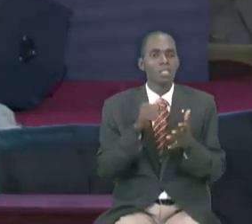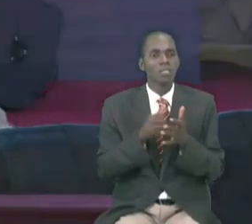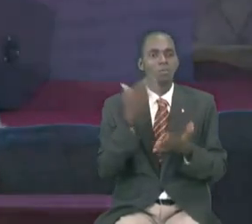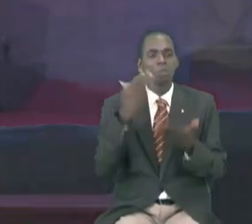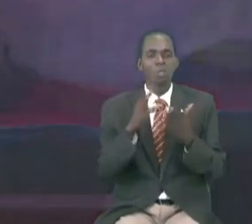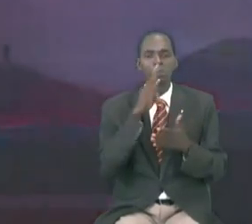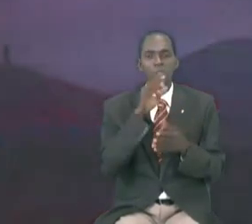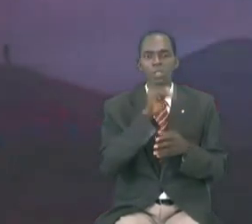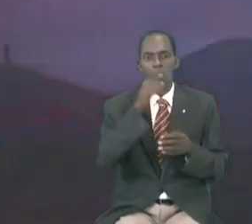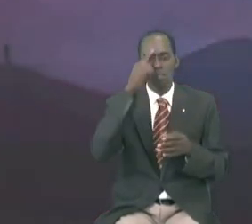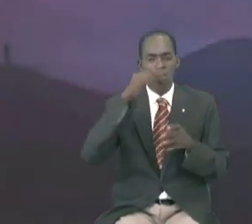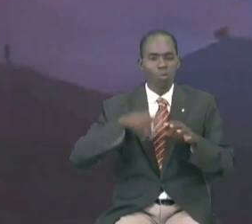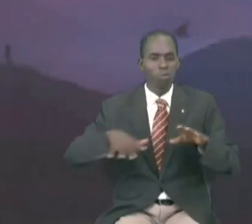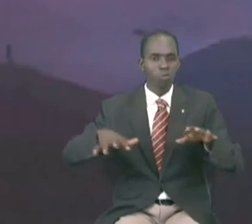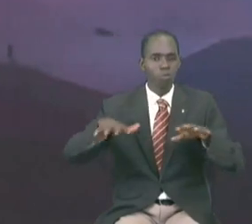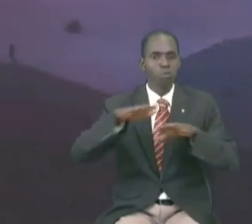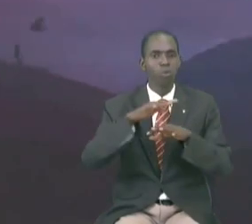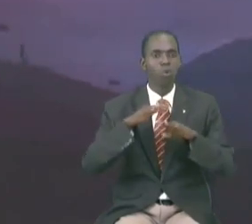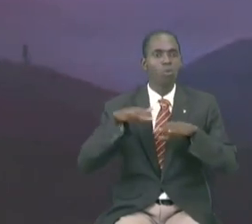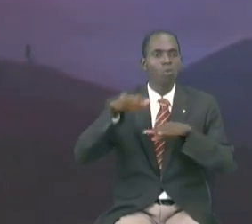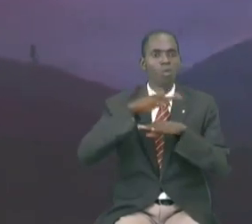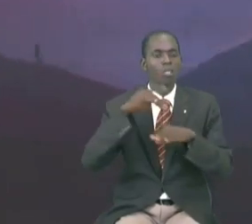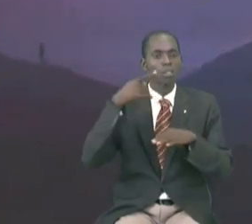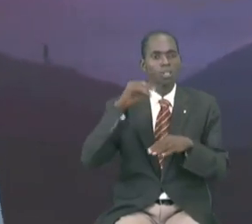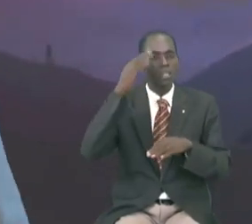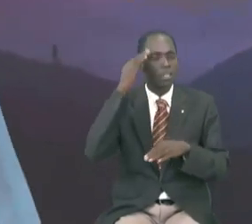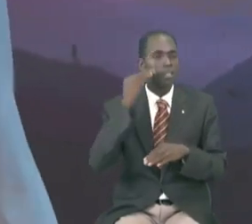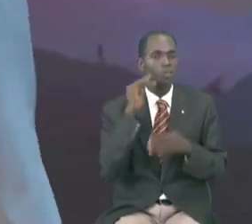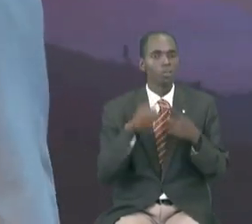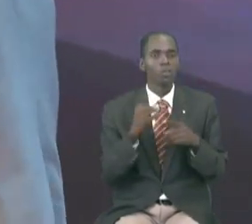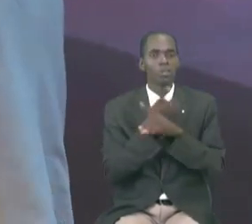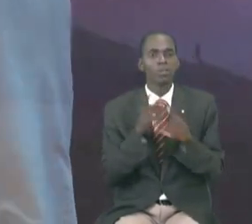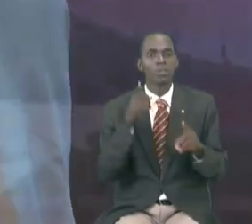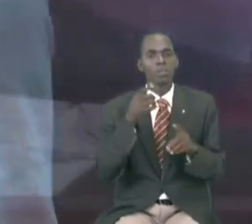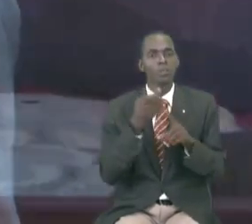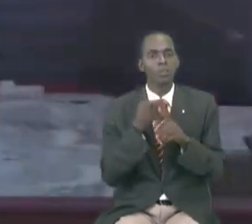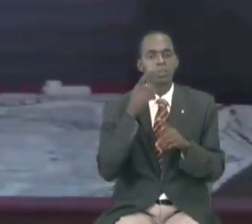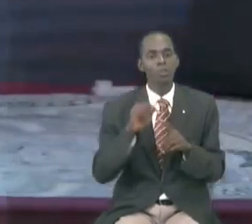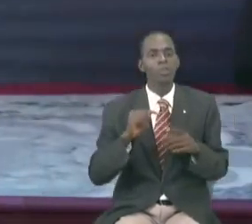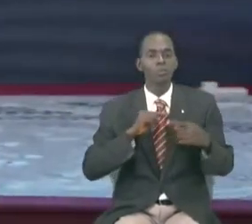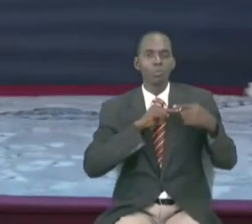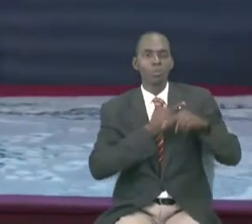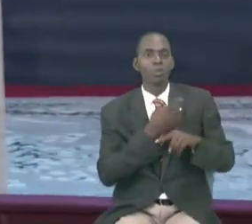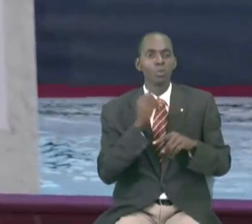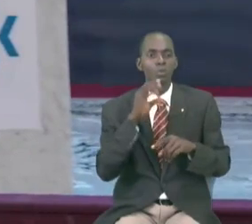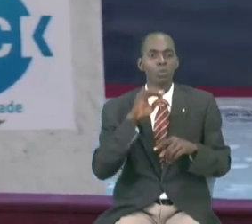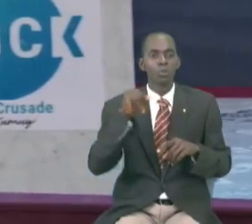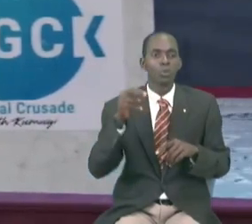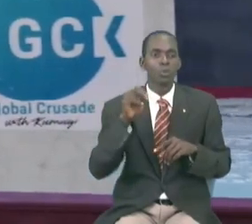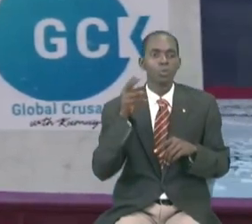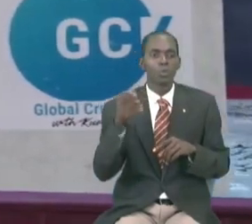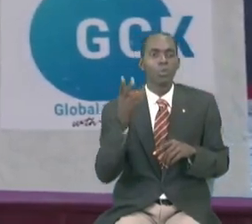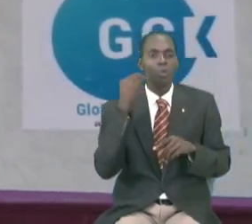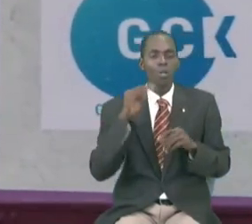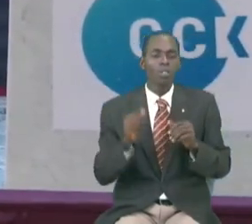Jonah was exceeding glad of the God. Can you see the emotion of the man? Can you